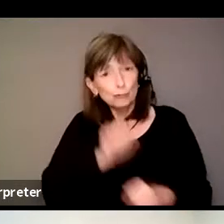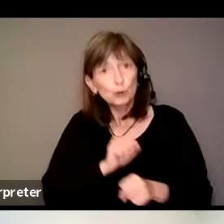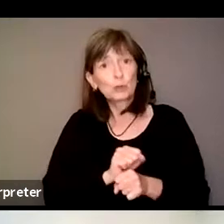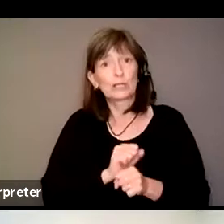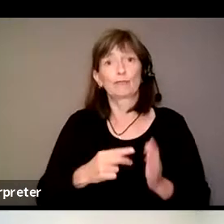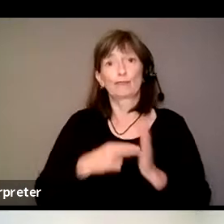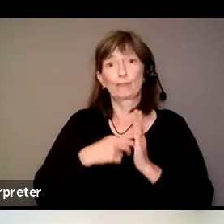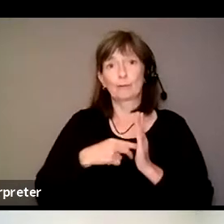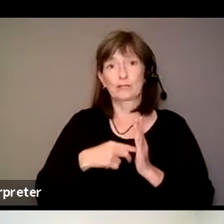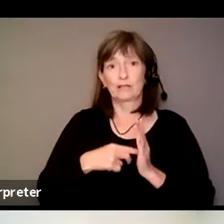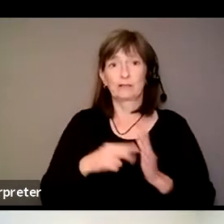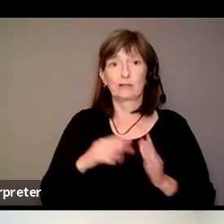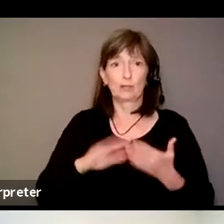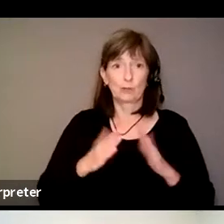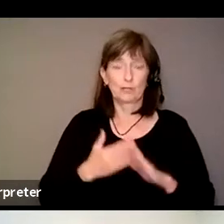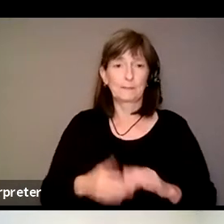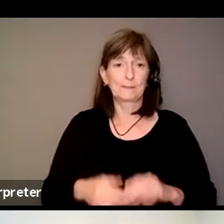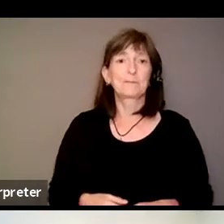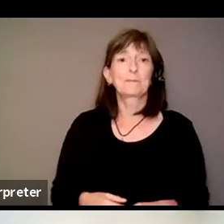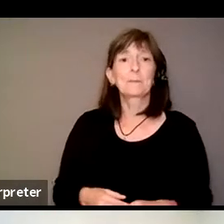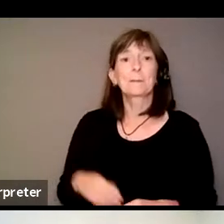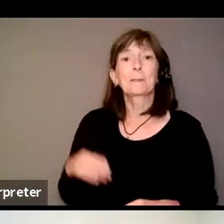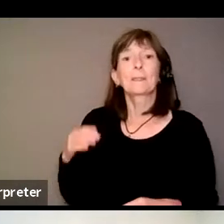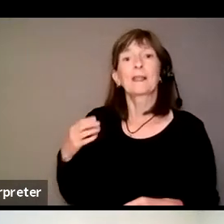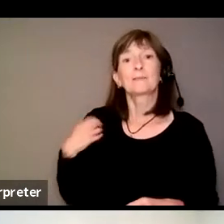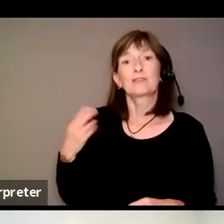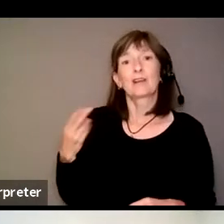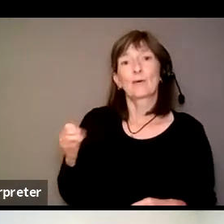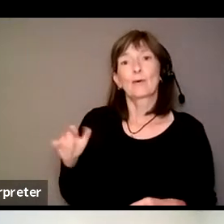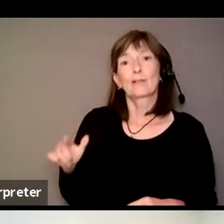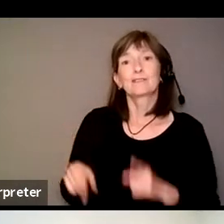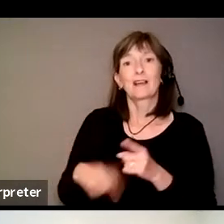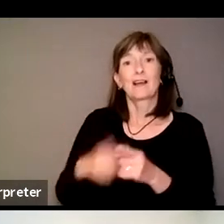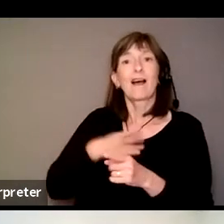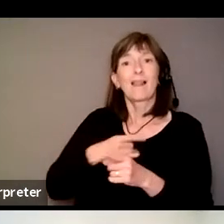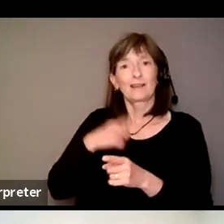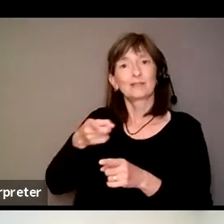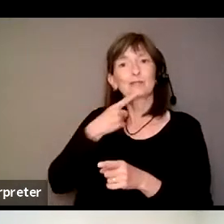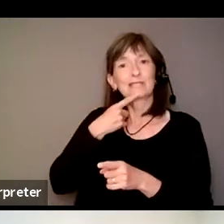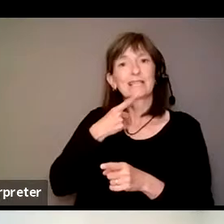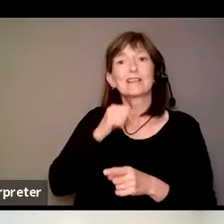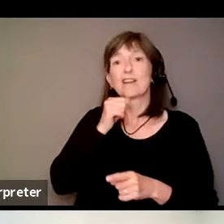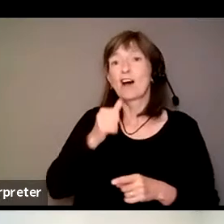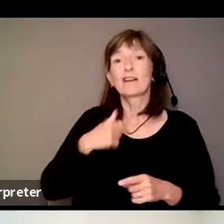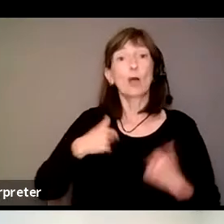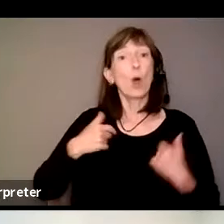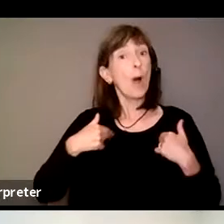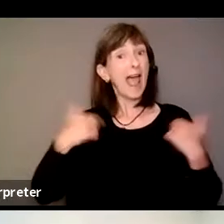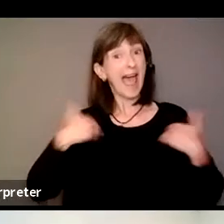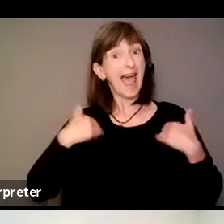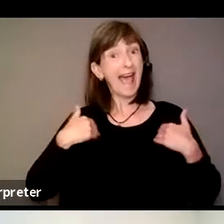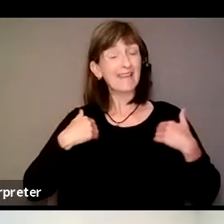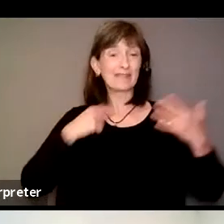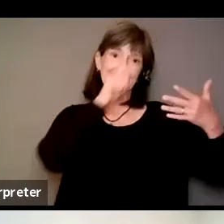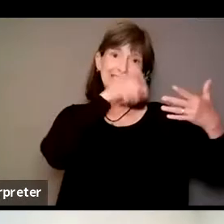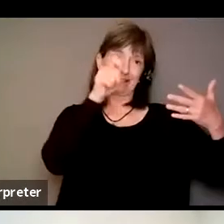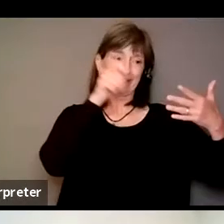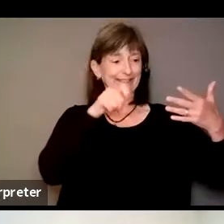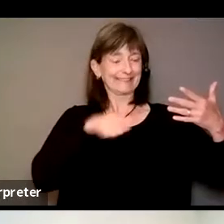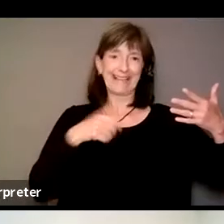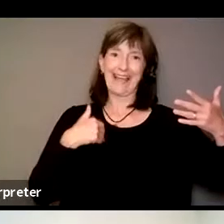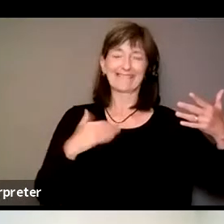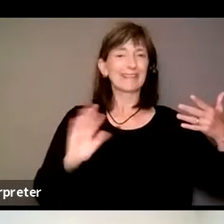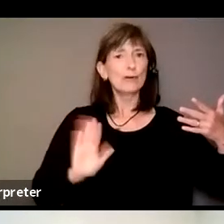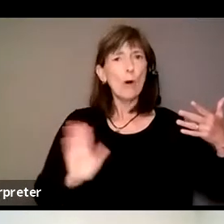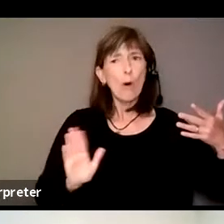That's so important, and I like the point that you made. It's not about checking boxes. You know, you don't want to stack up a lot of things that you've achieved. You want